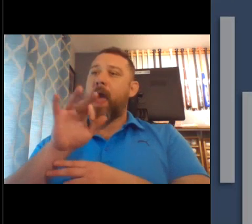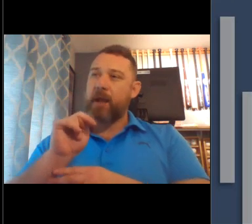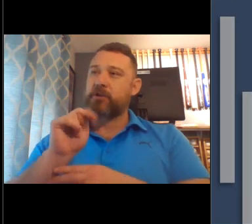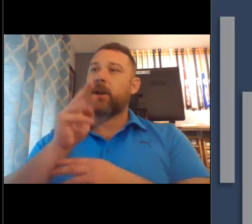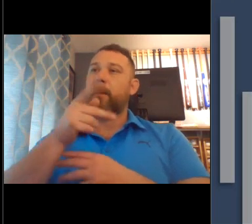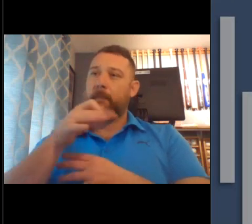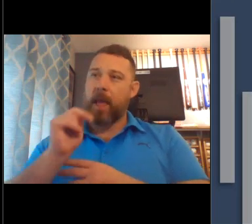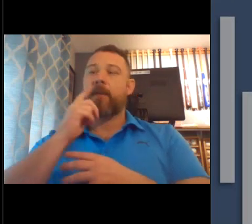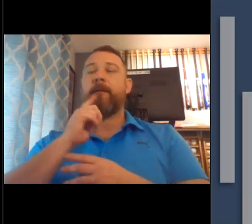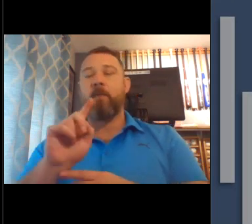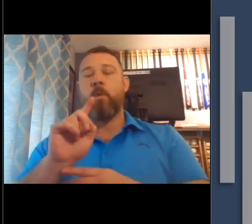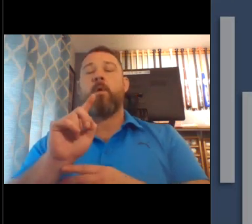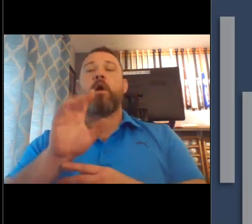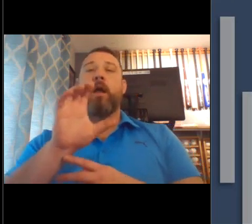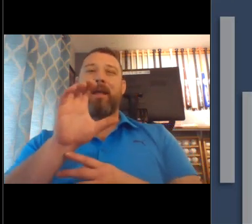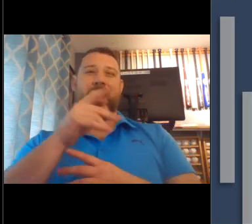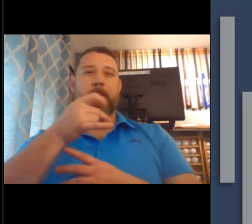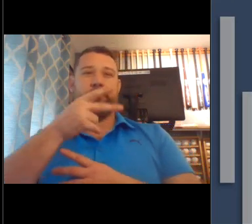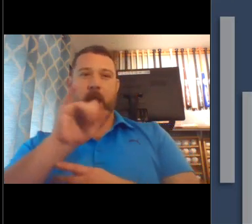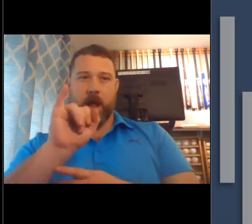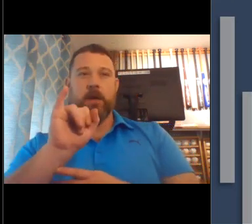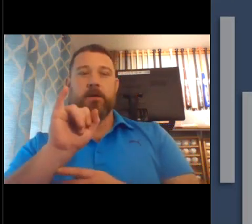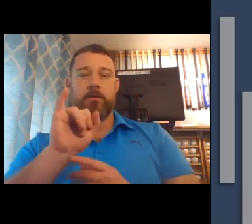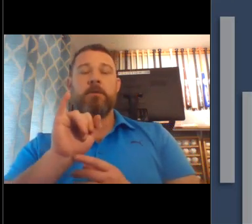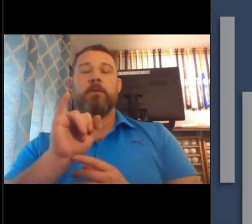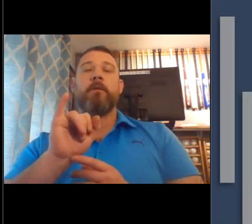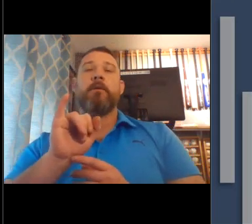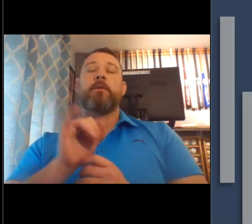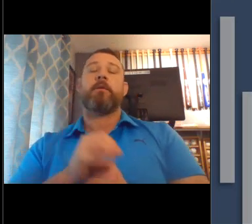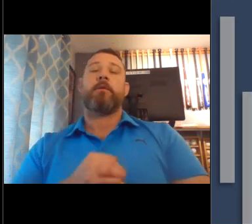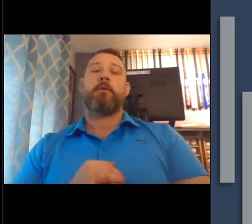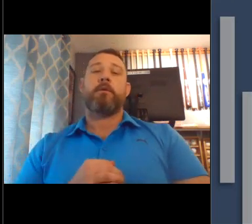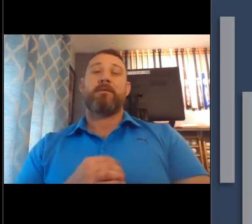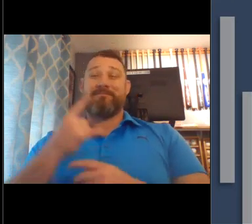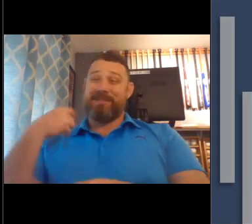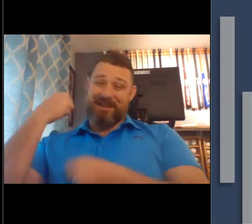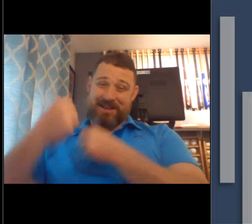Infrastructure, or CAPTI. Now, a year later, we have